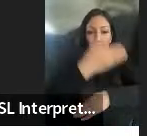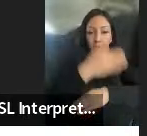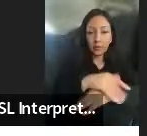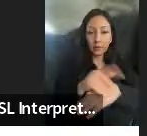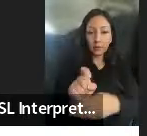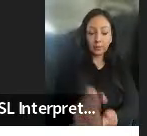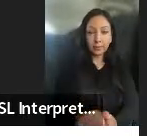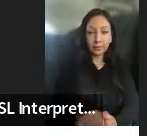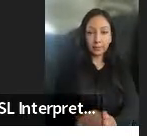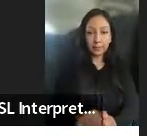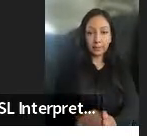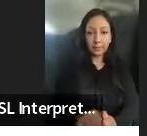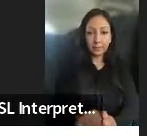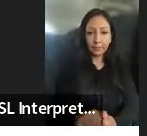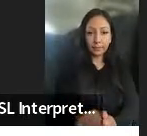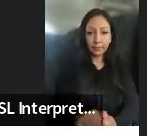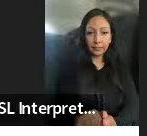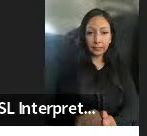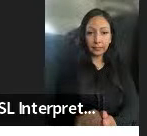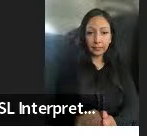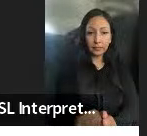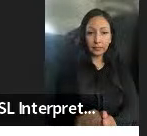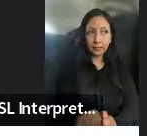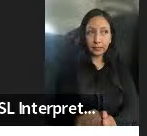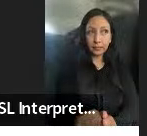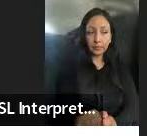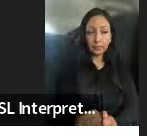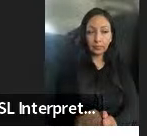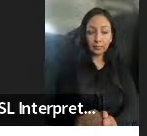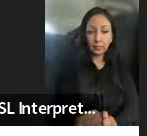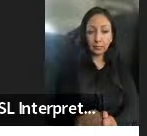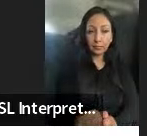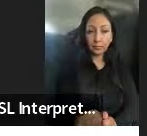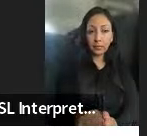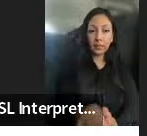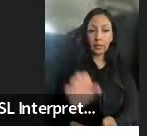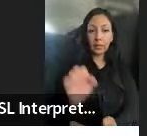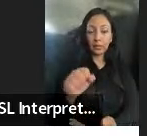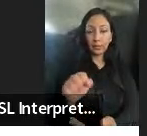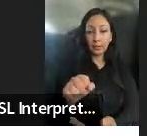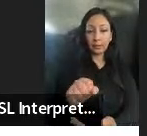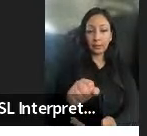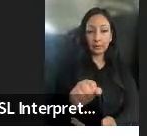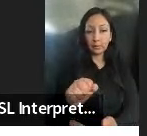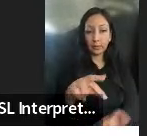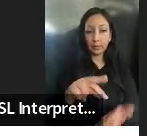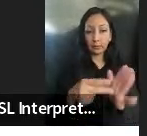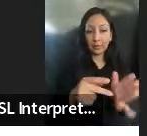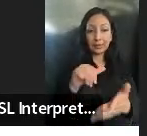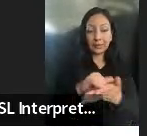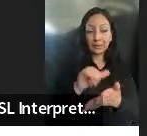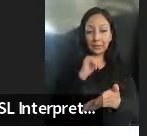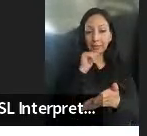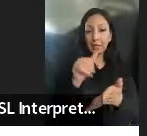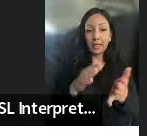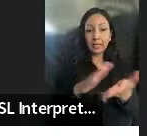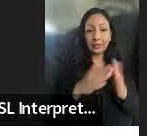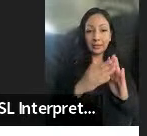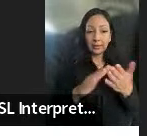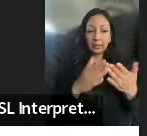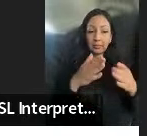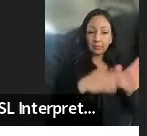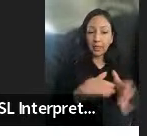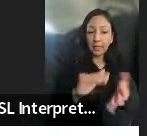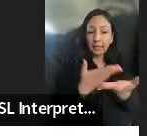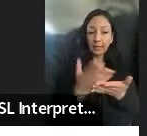Yes. So this is not a city planning thing. This is not a zoning thing,